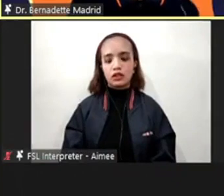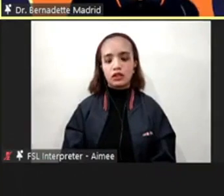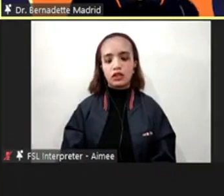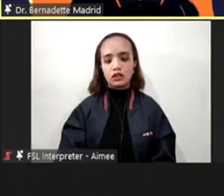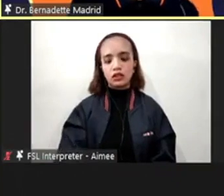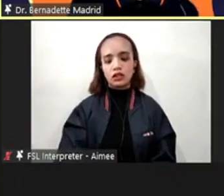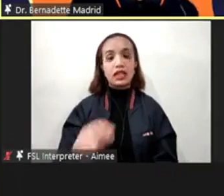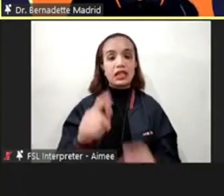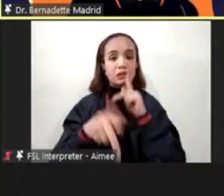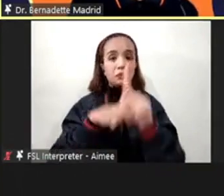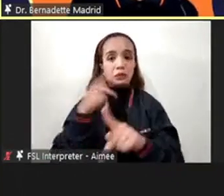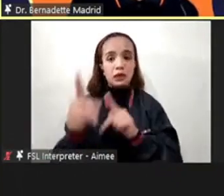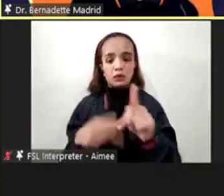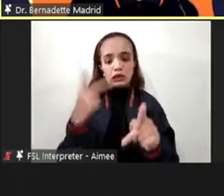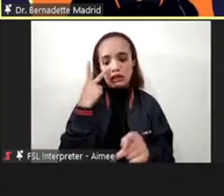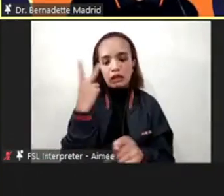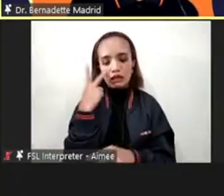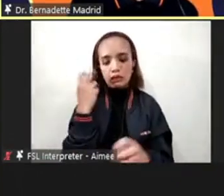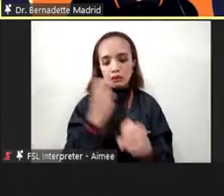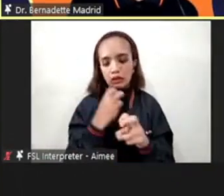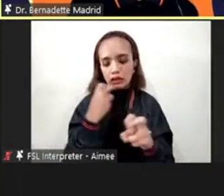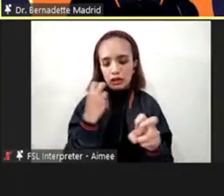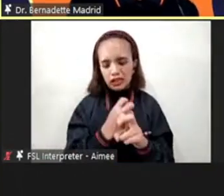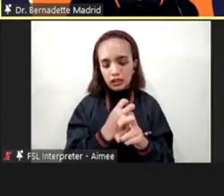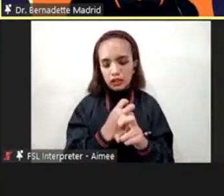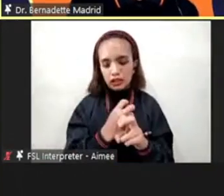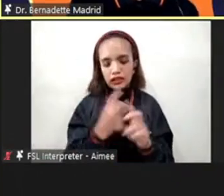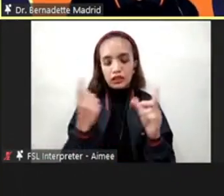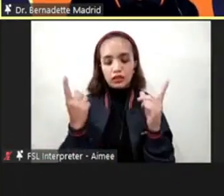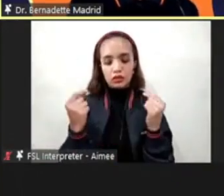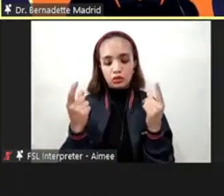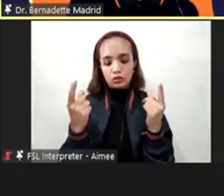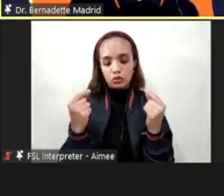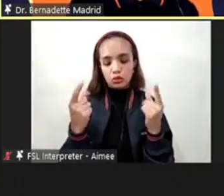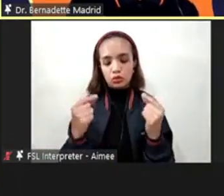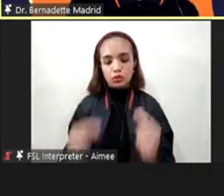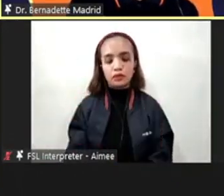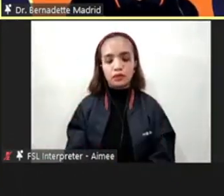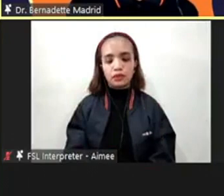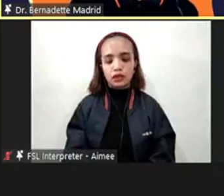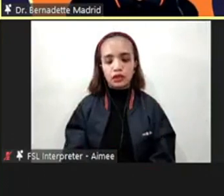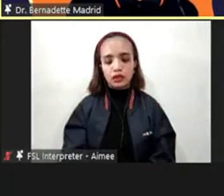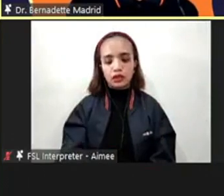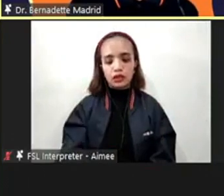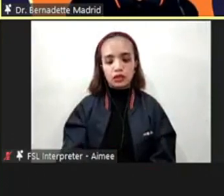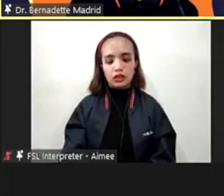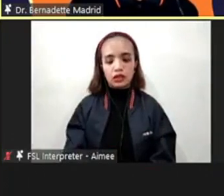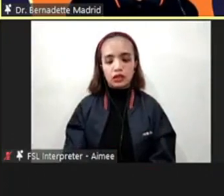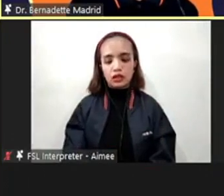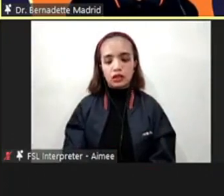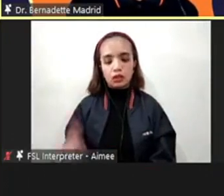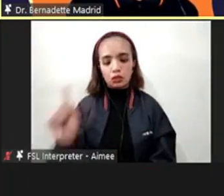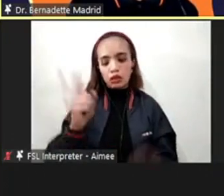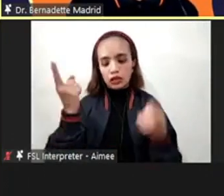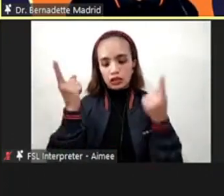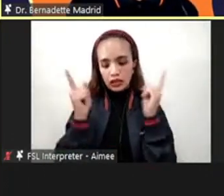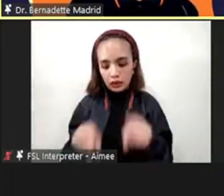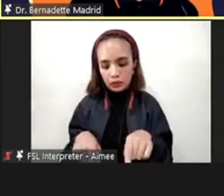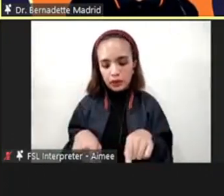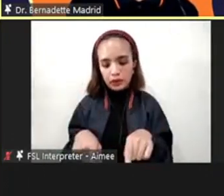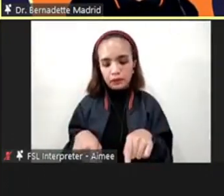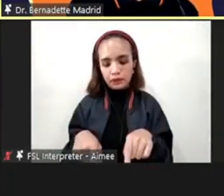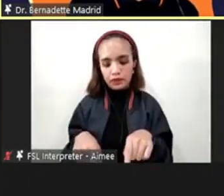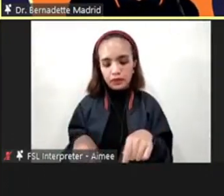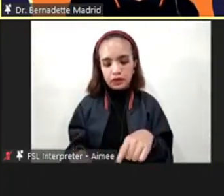the WCPUs found it hard to report what's happening. Before we know